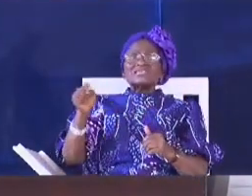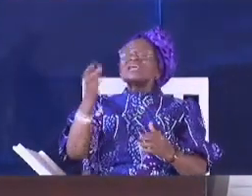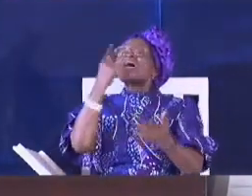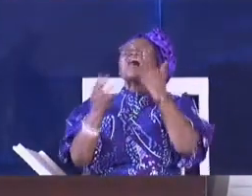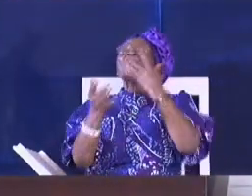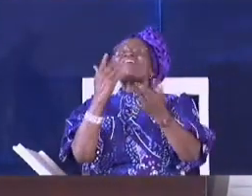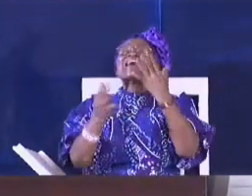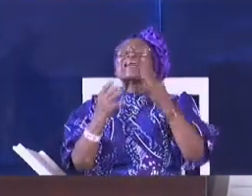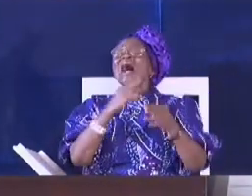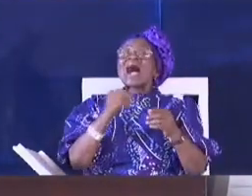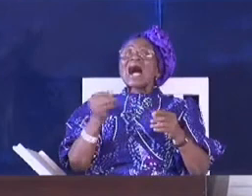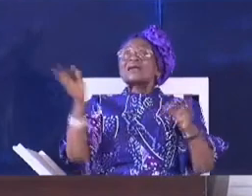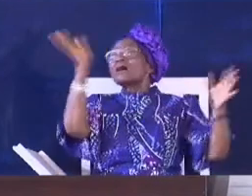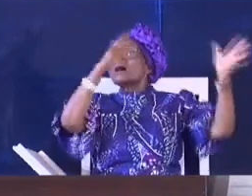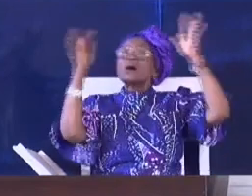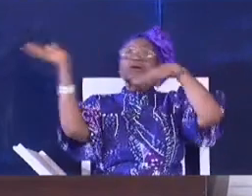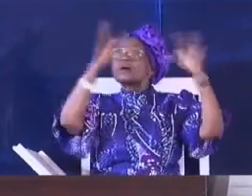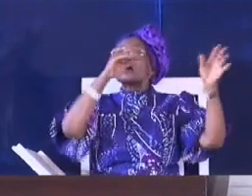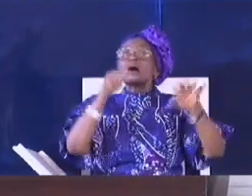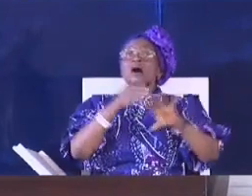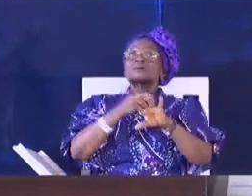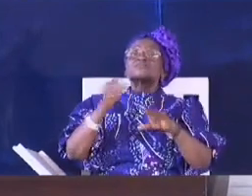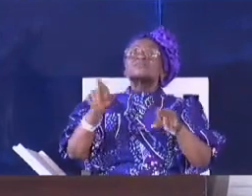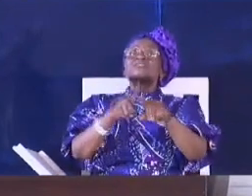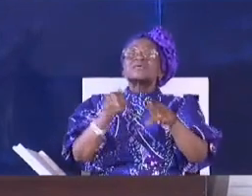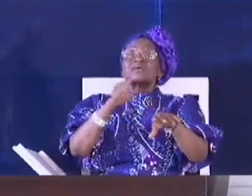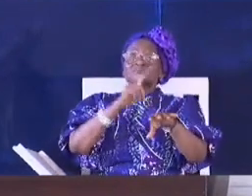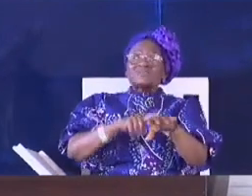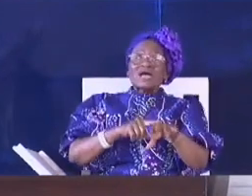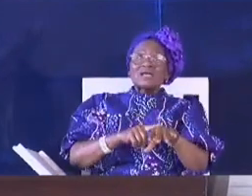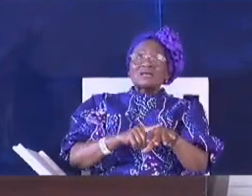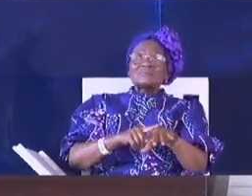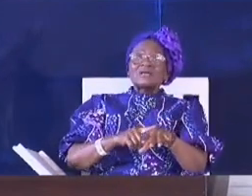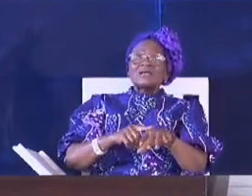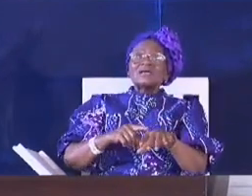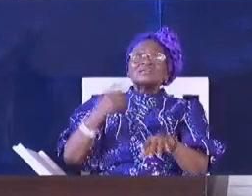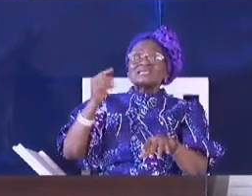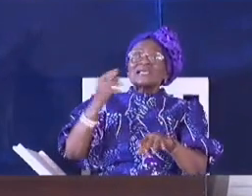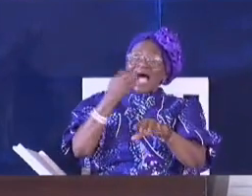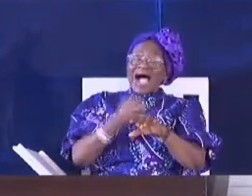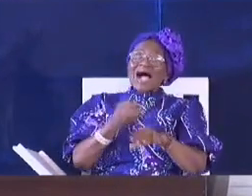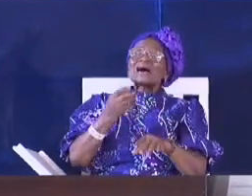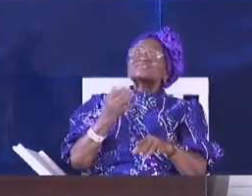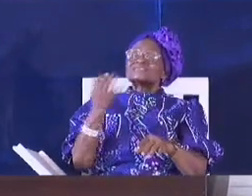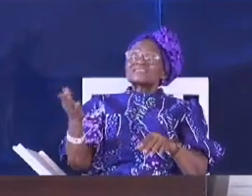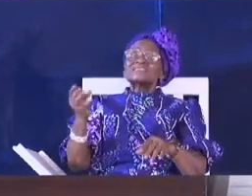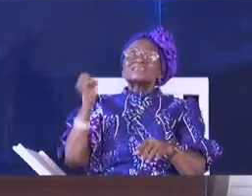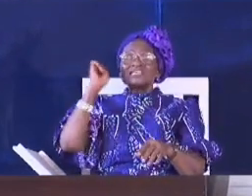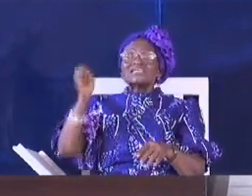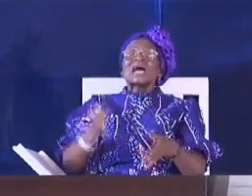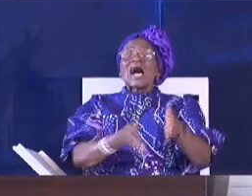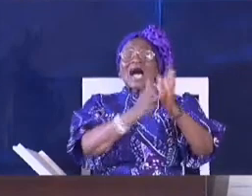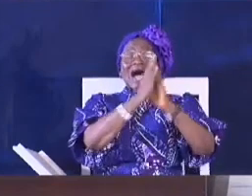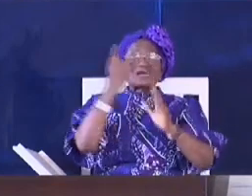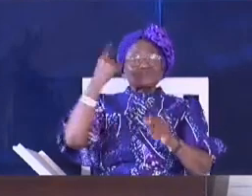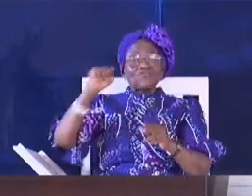wind at the same time, the hard thing he asked for was granted.